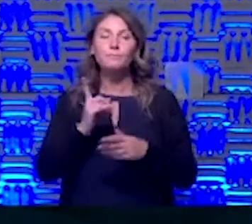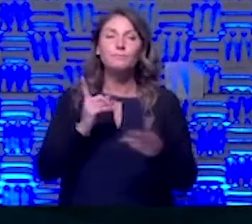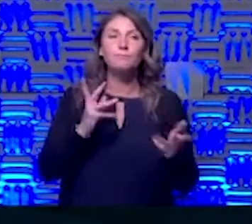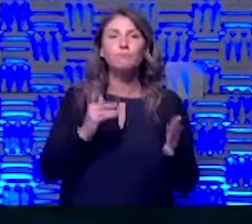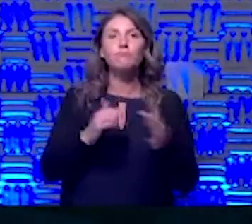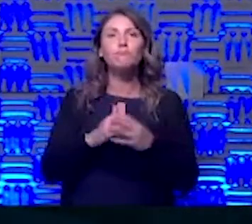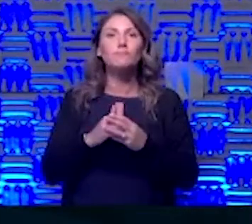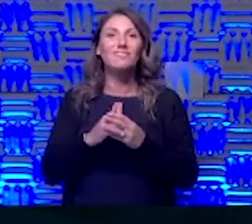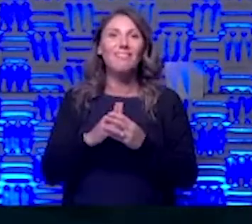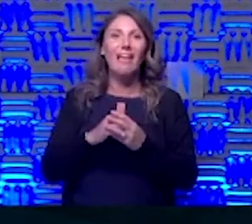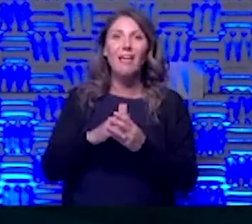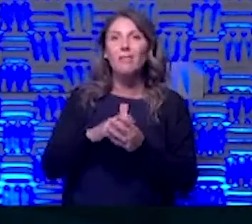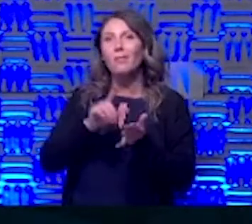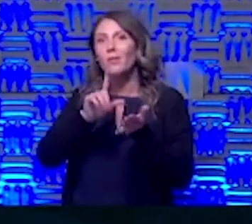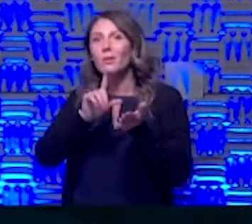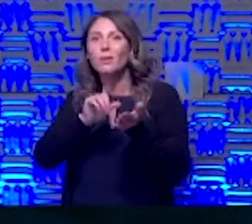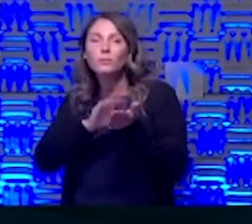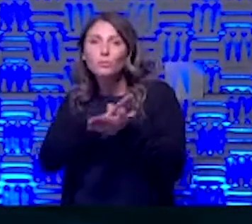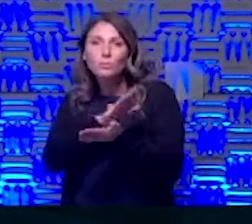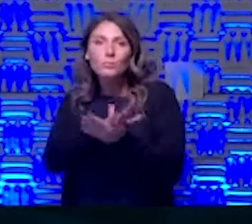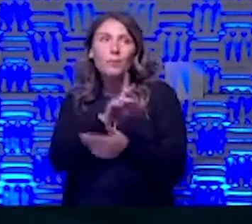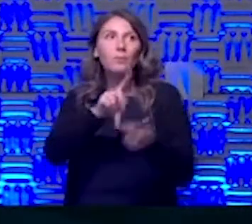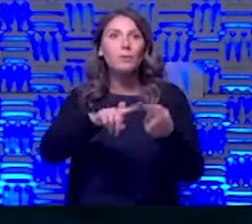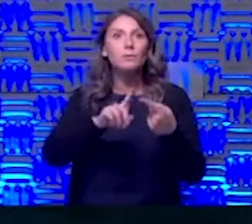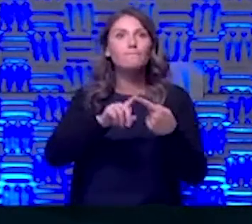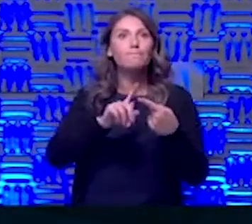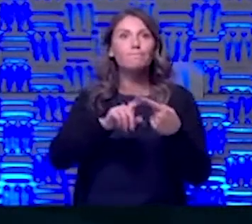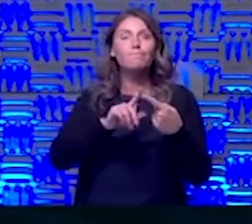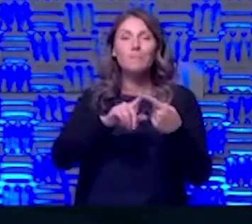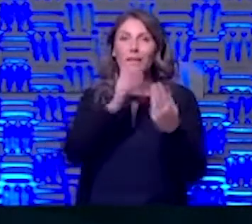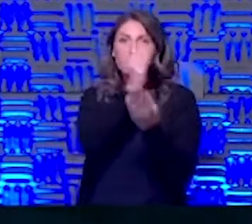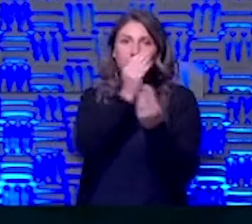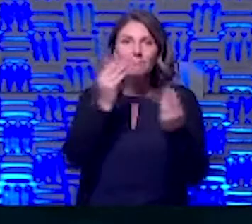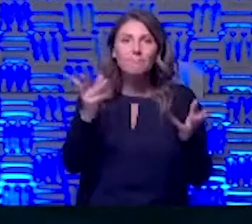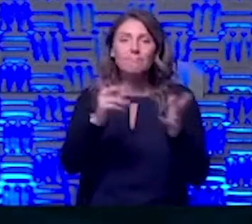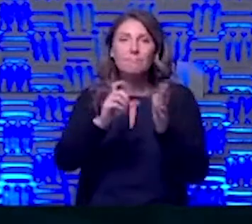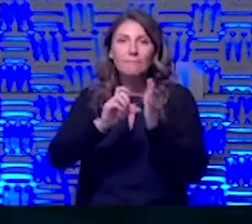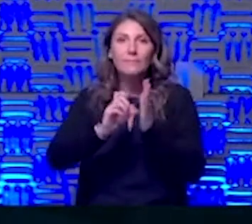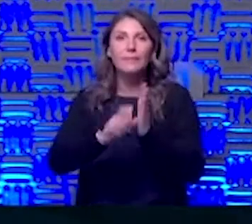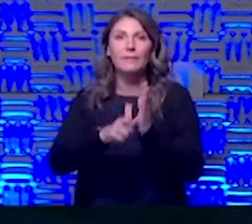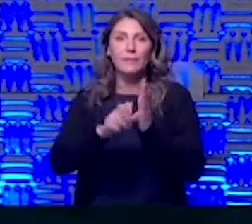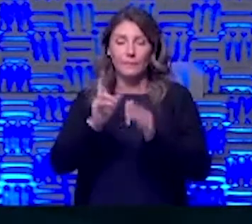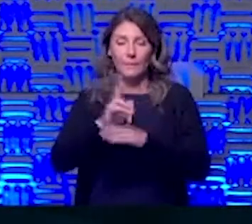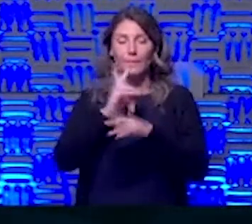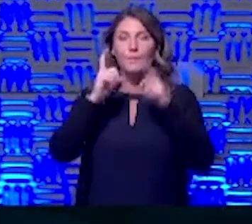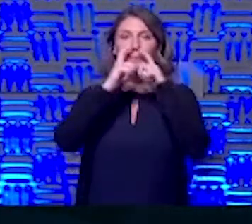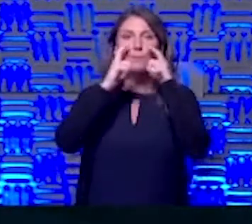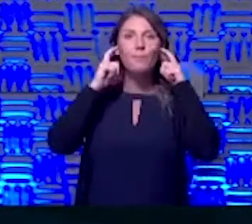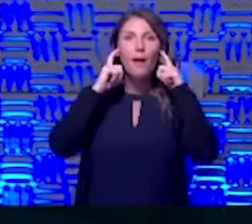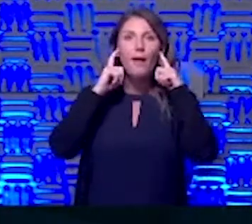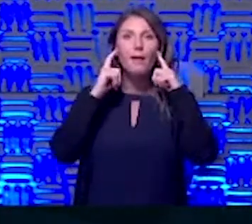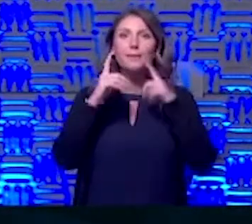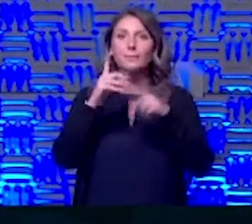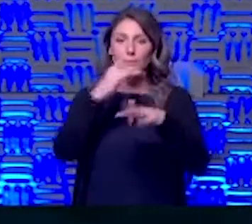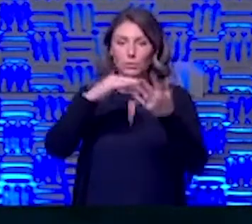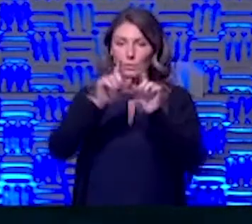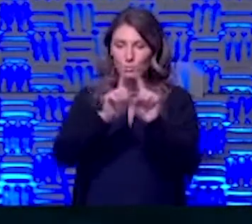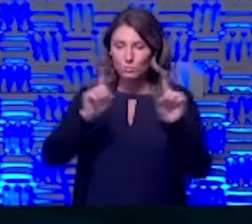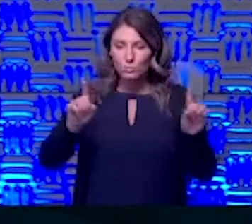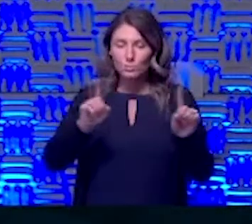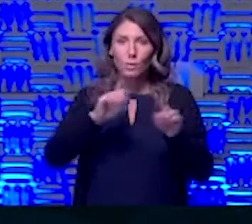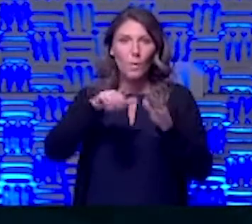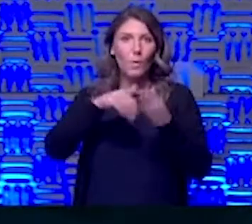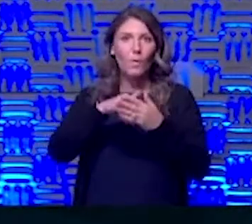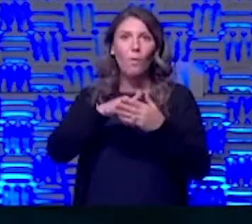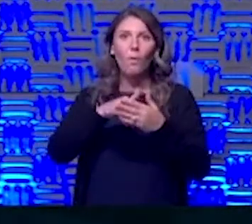the newspapers and all that about the stressing on the masking and distancing and all other public